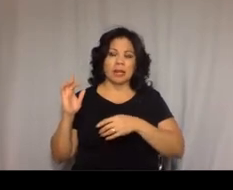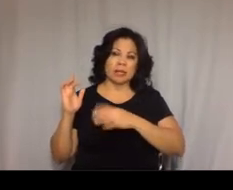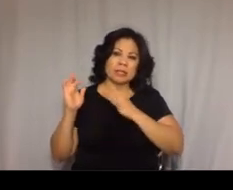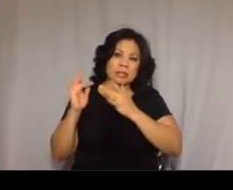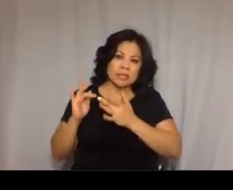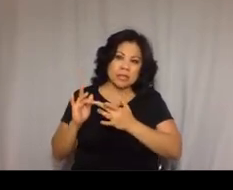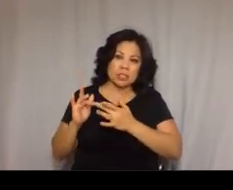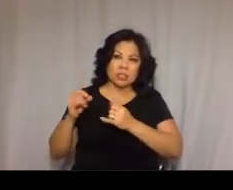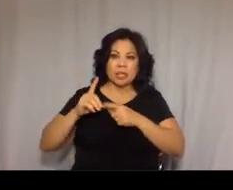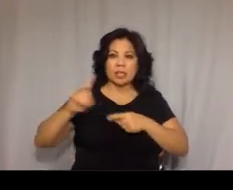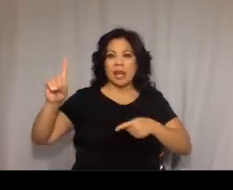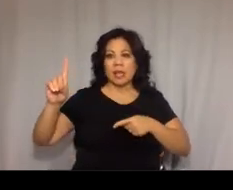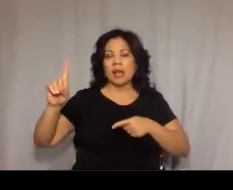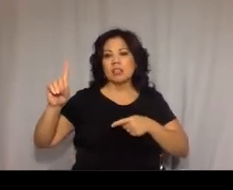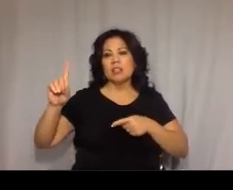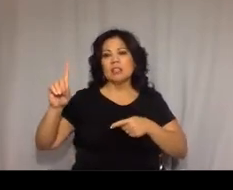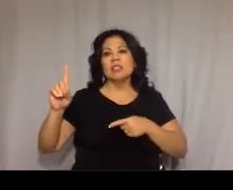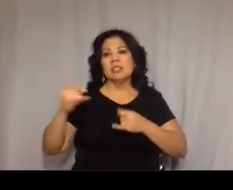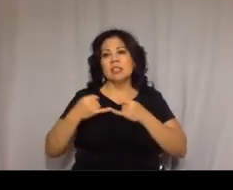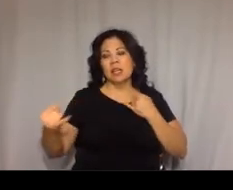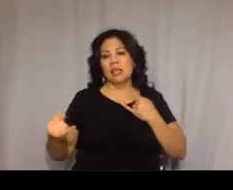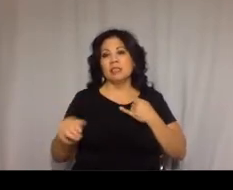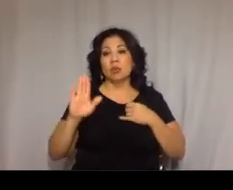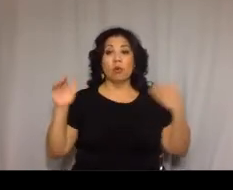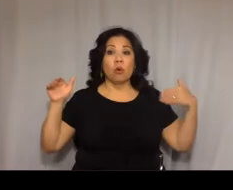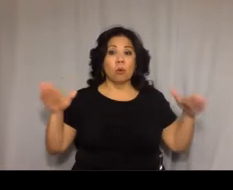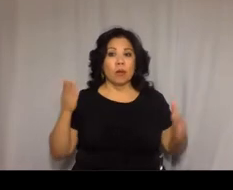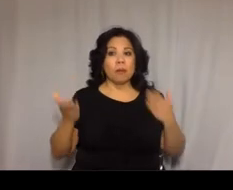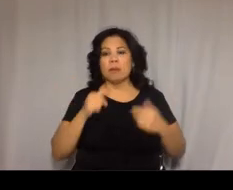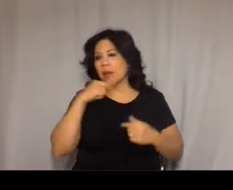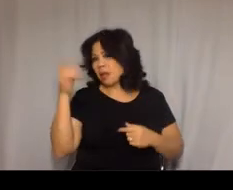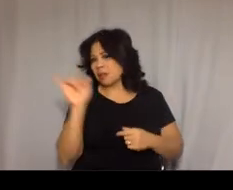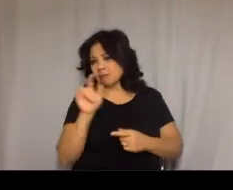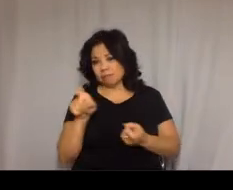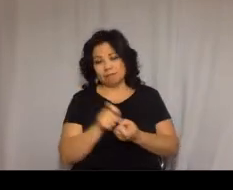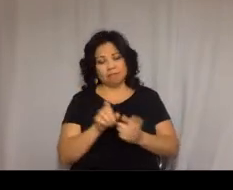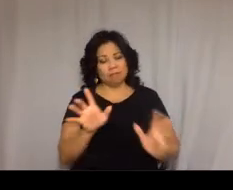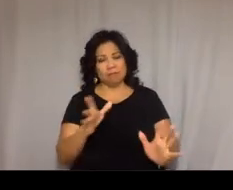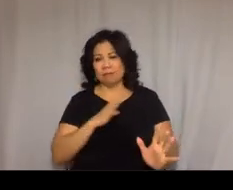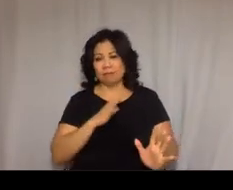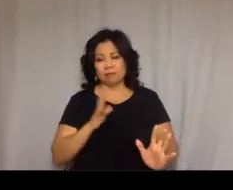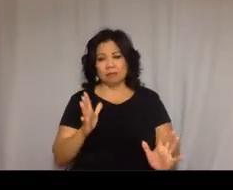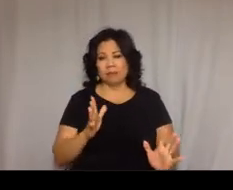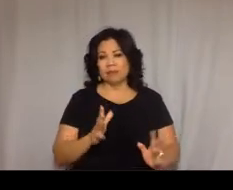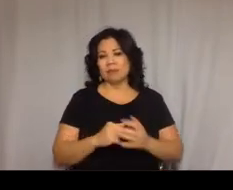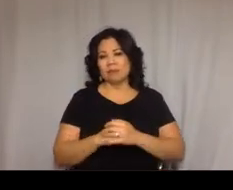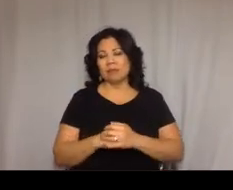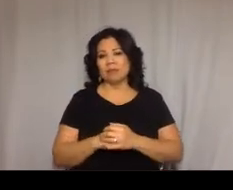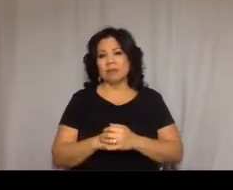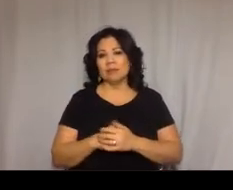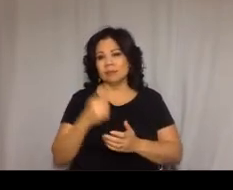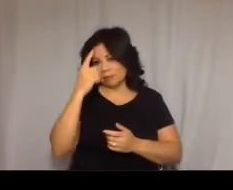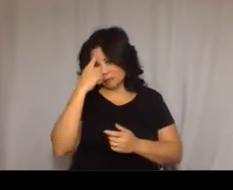diagonal line. So your wing might not look exactly like that. There's no right or wrong here, guys. It's just however you want to